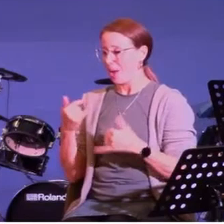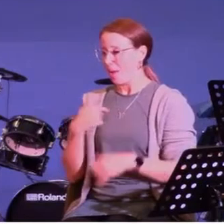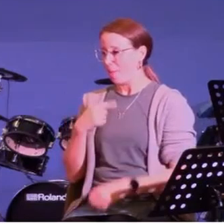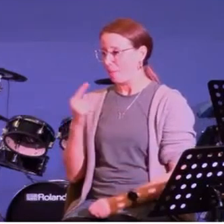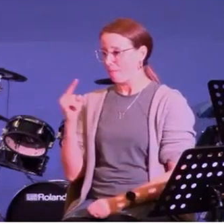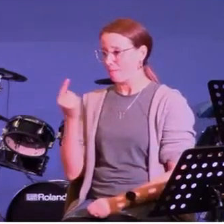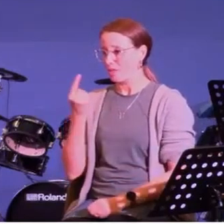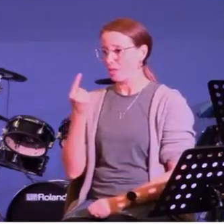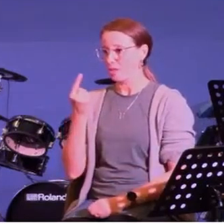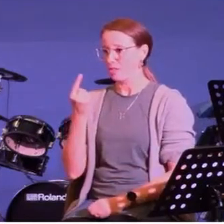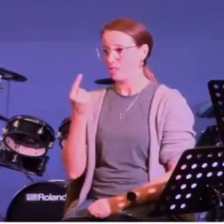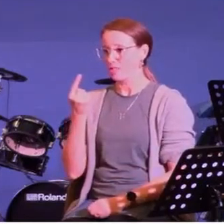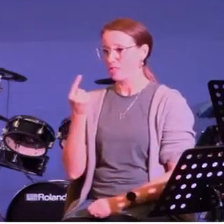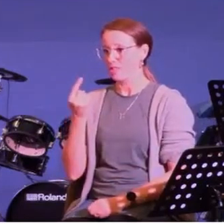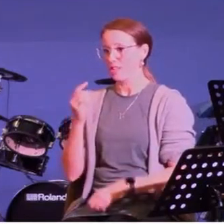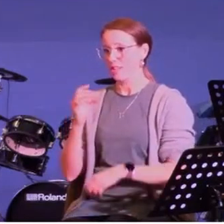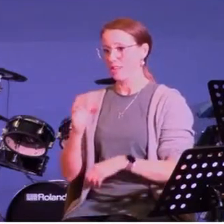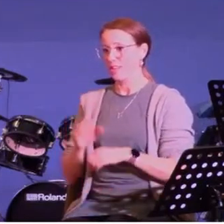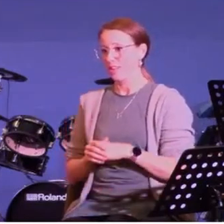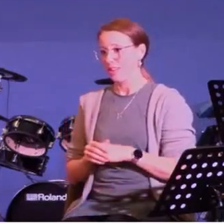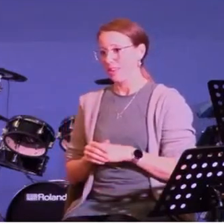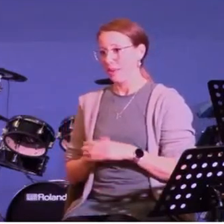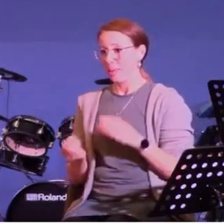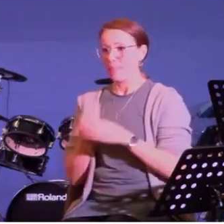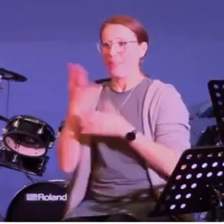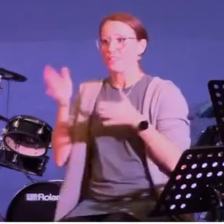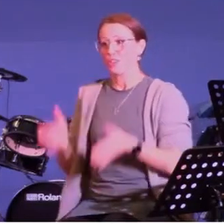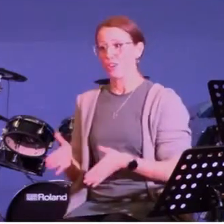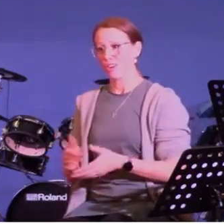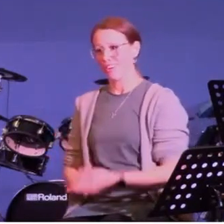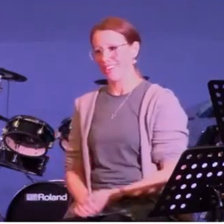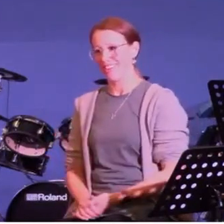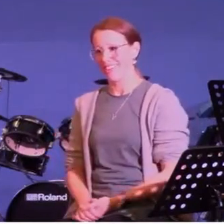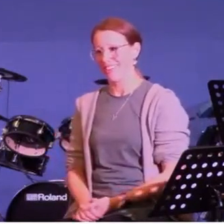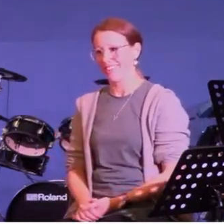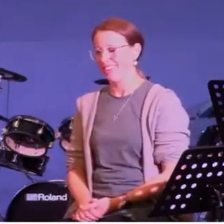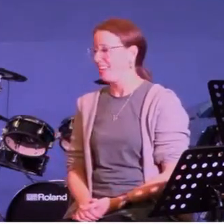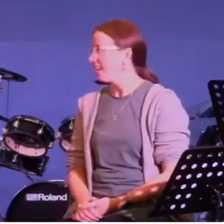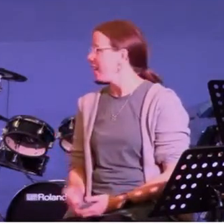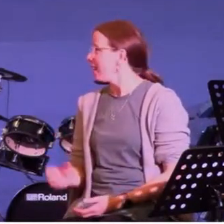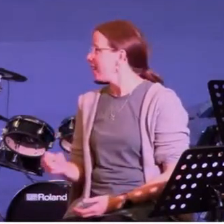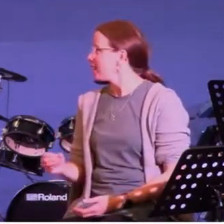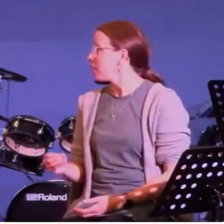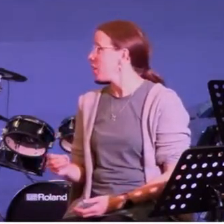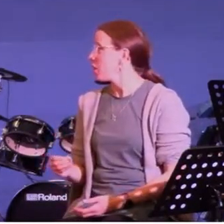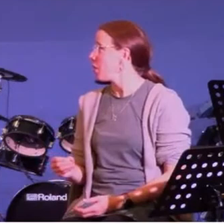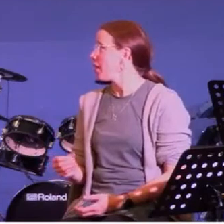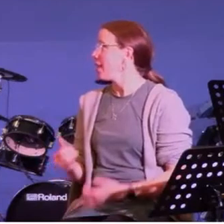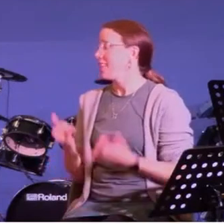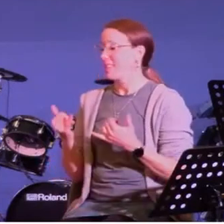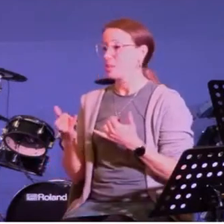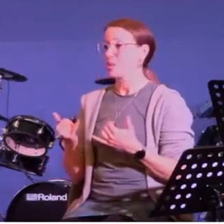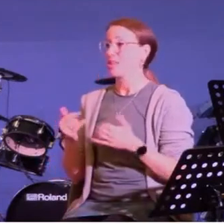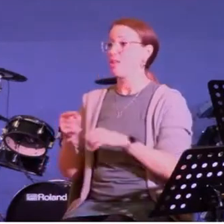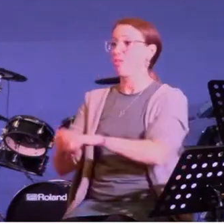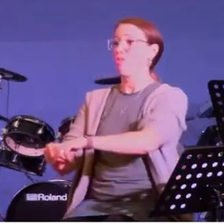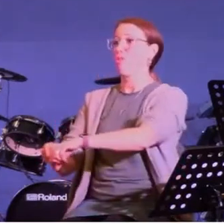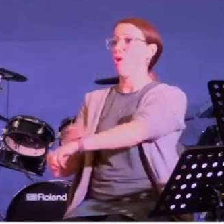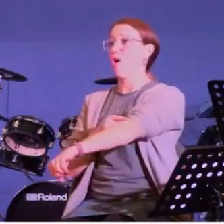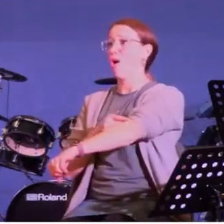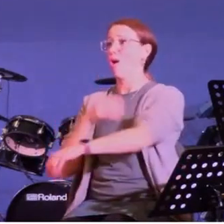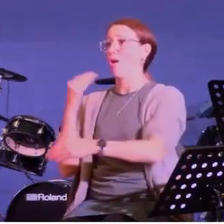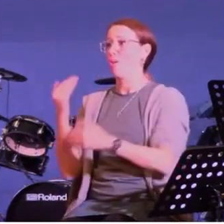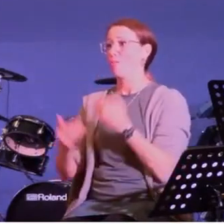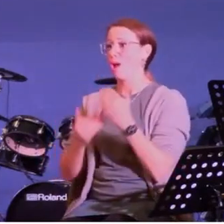and to plant. So to answer some questions, because you're probably wondering, like, where? After a long, long process, I'm looking at